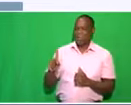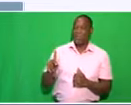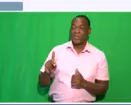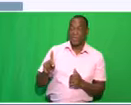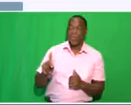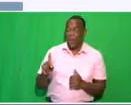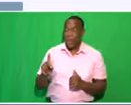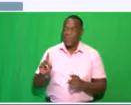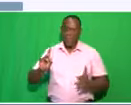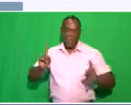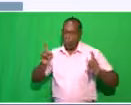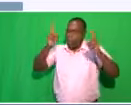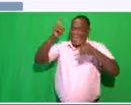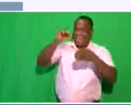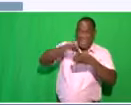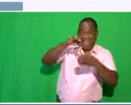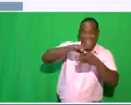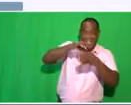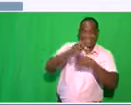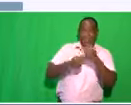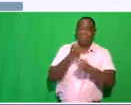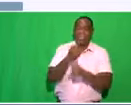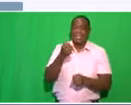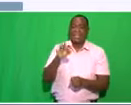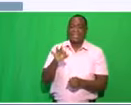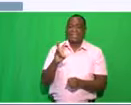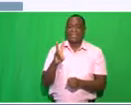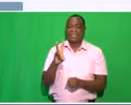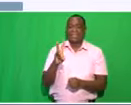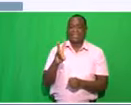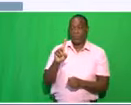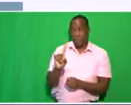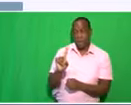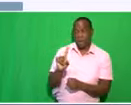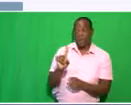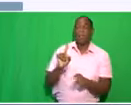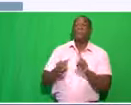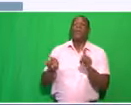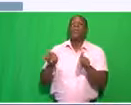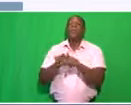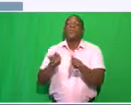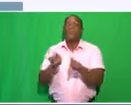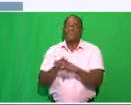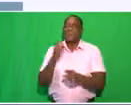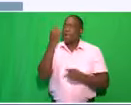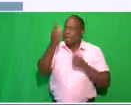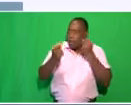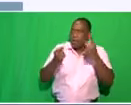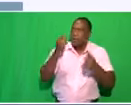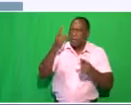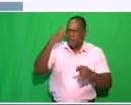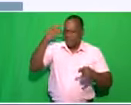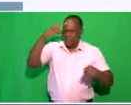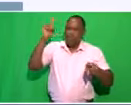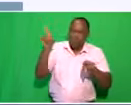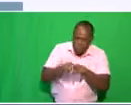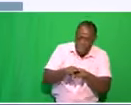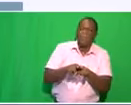election in 1961, but more so of having an understanding, an agreement